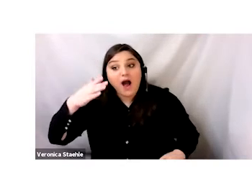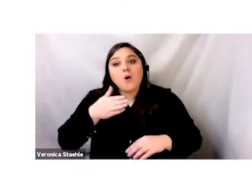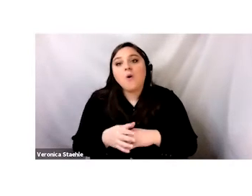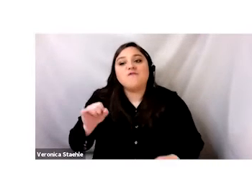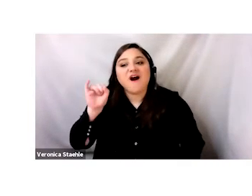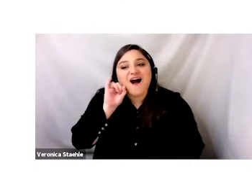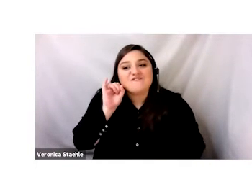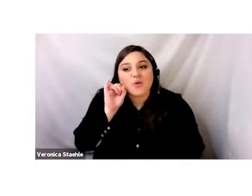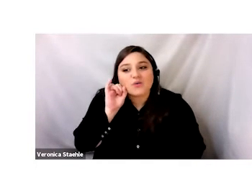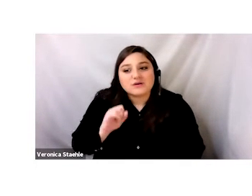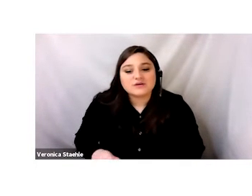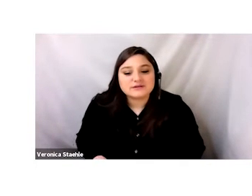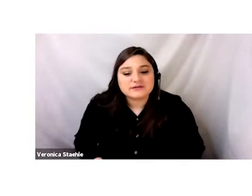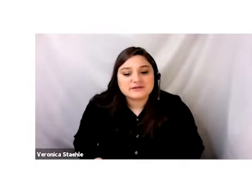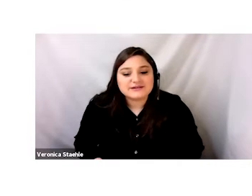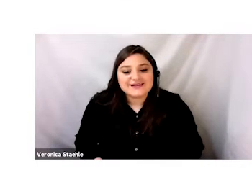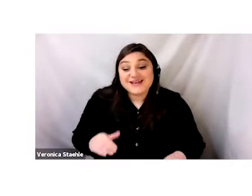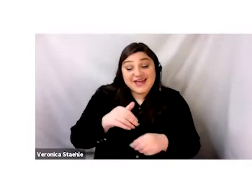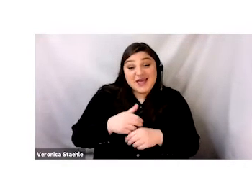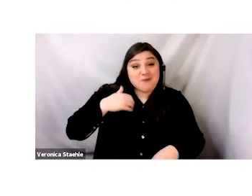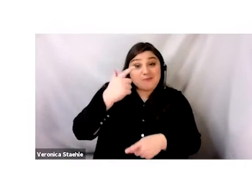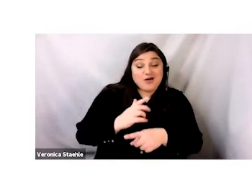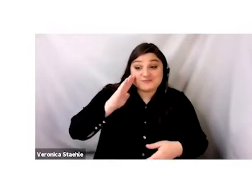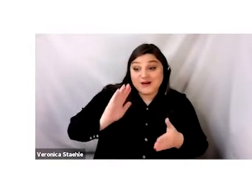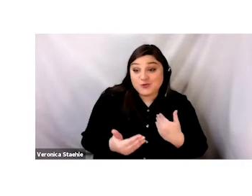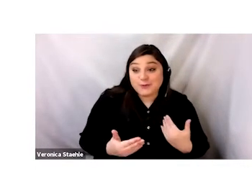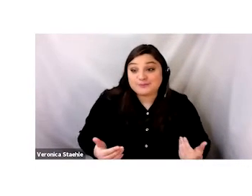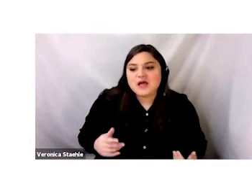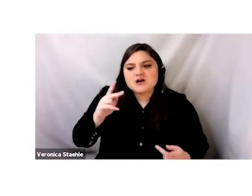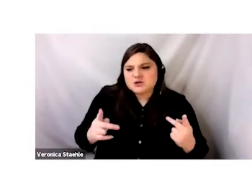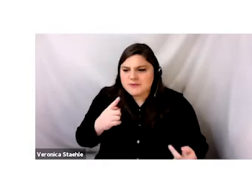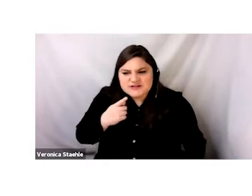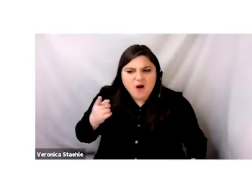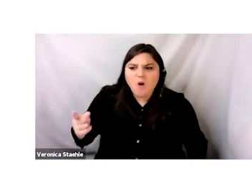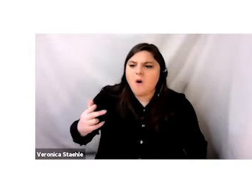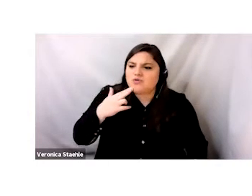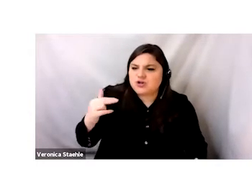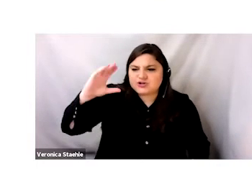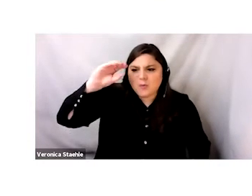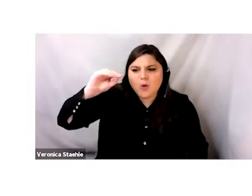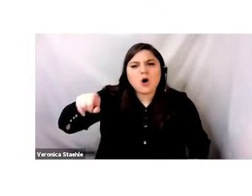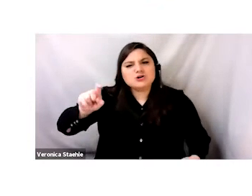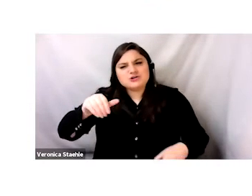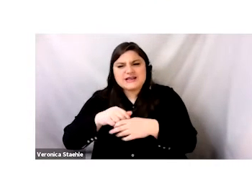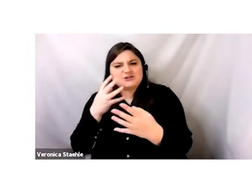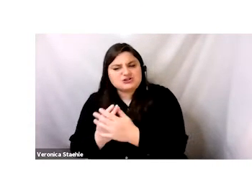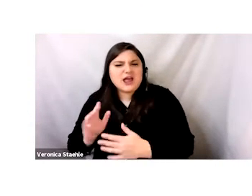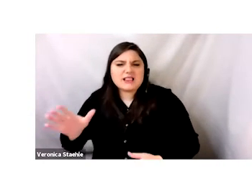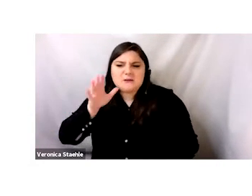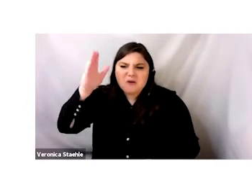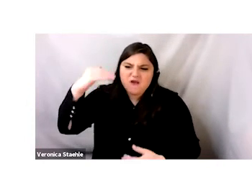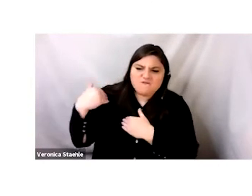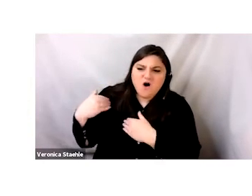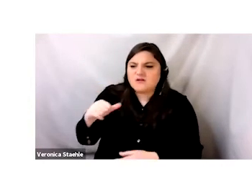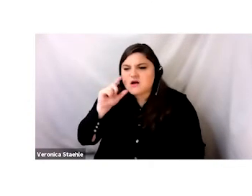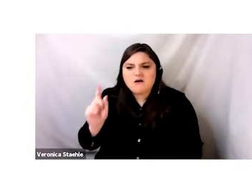bedroom. And most people hear that and say, he needs to be under jail, it's his family's fault, et cetera, et cetera. But when my